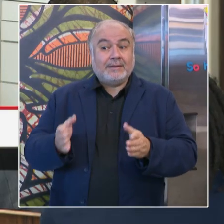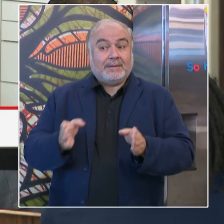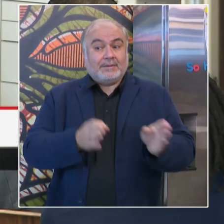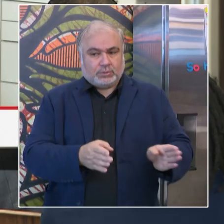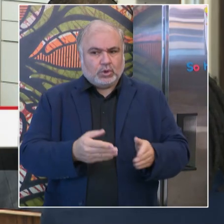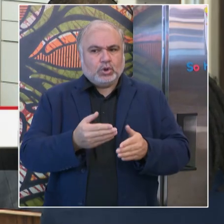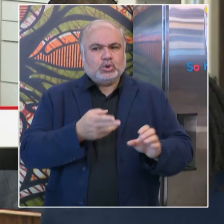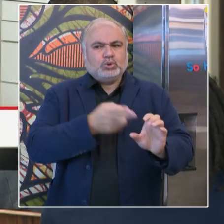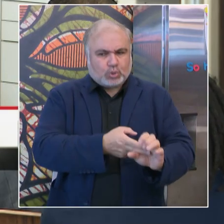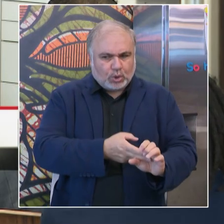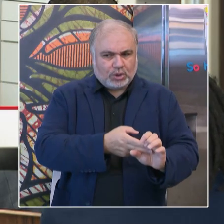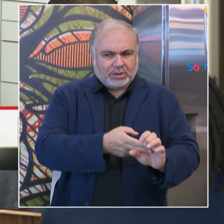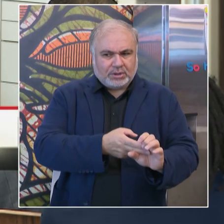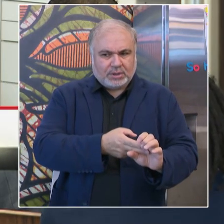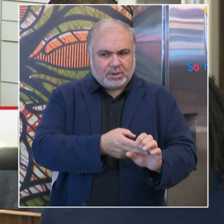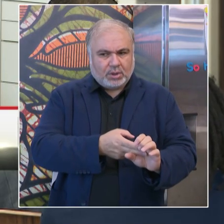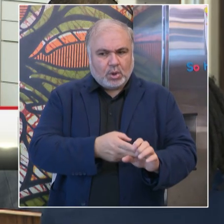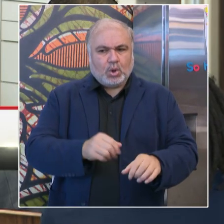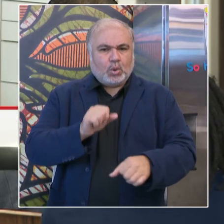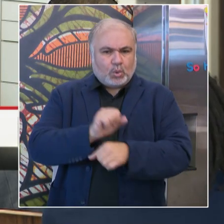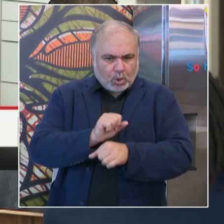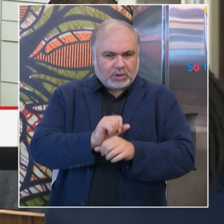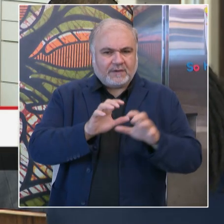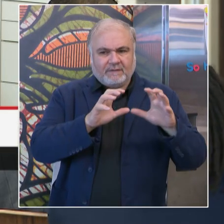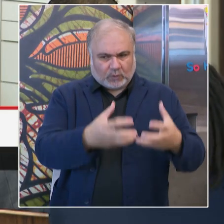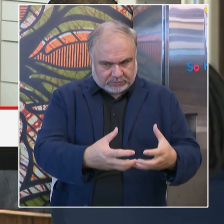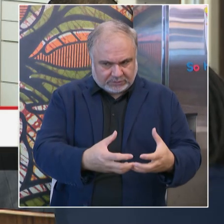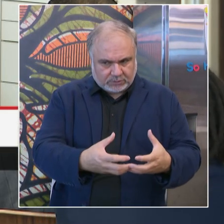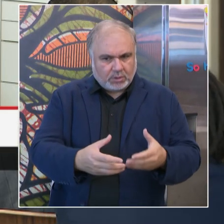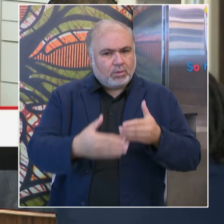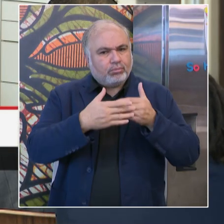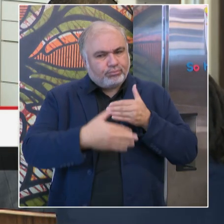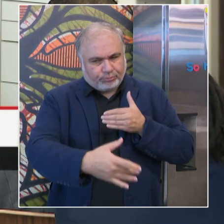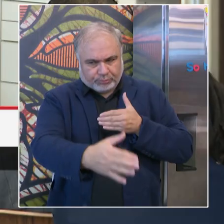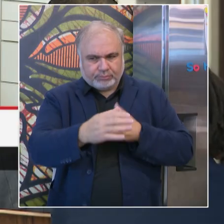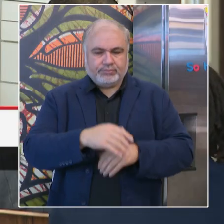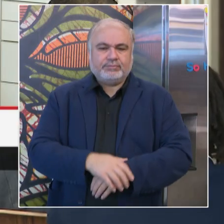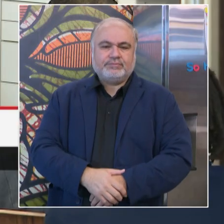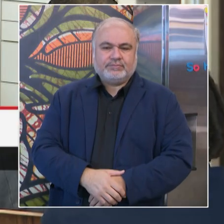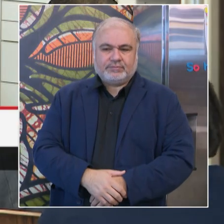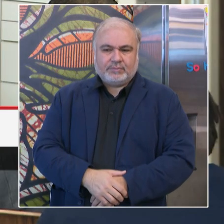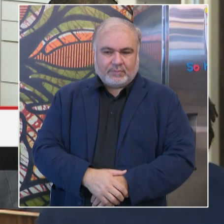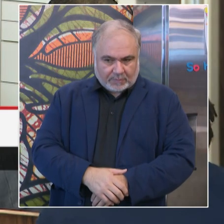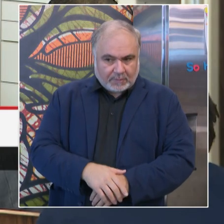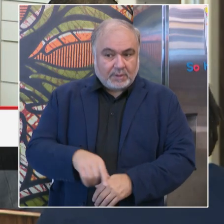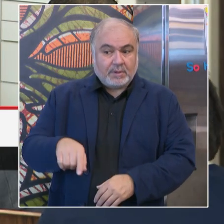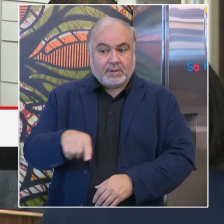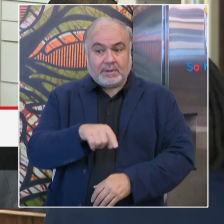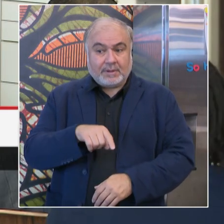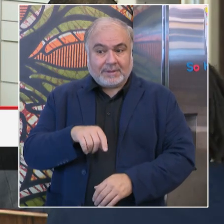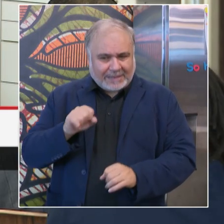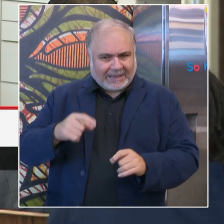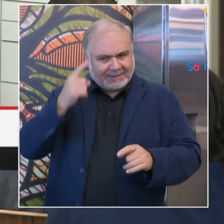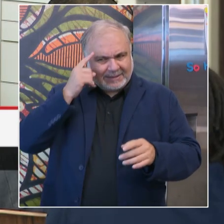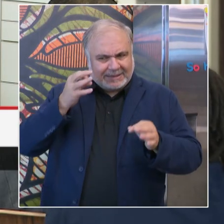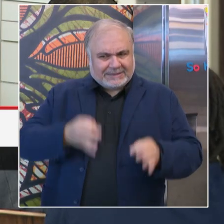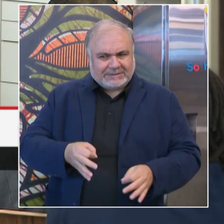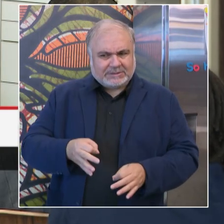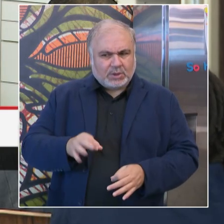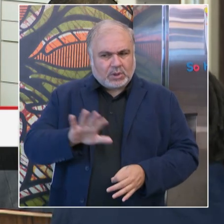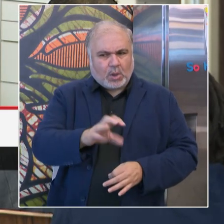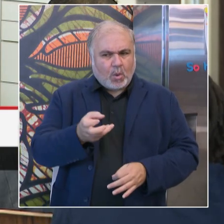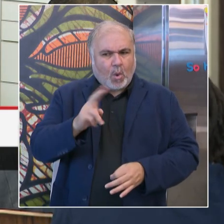of our workforce, but also empowers our young people to shape their own career paths based on their own individual interests